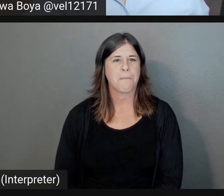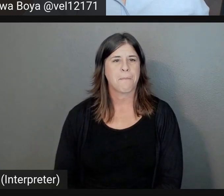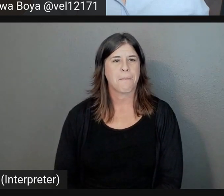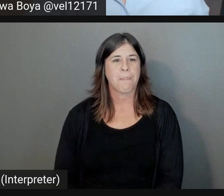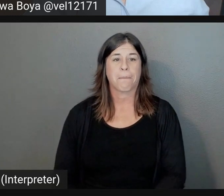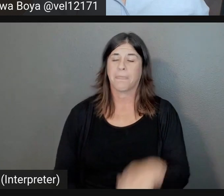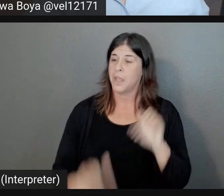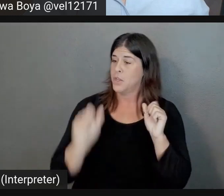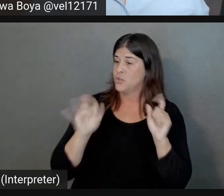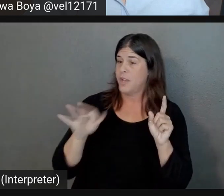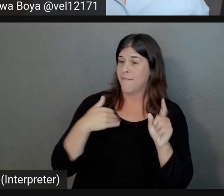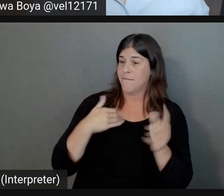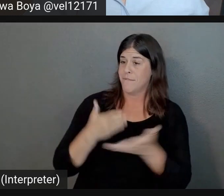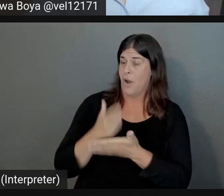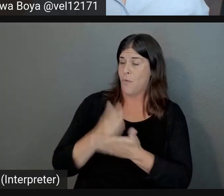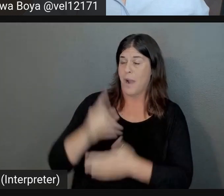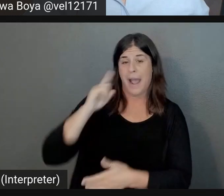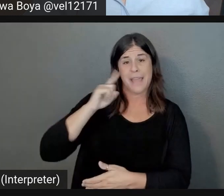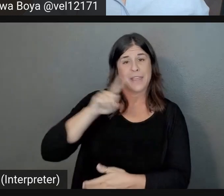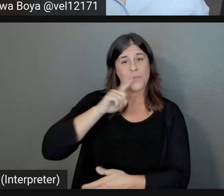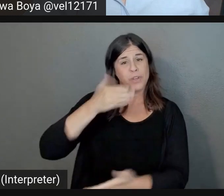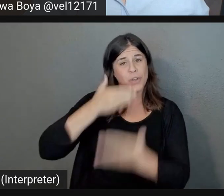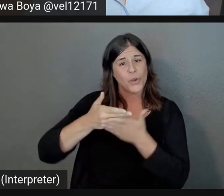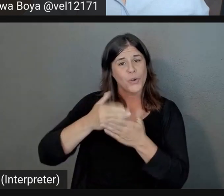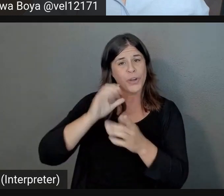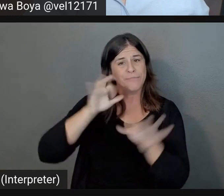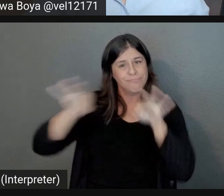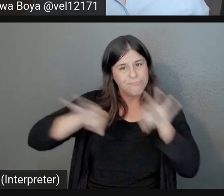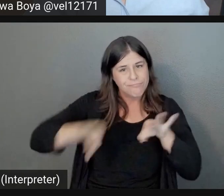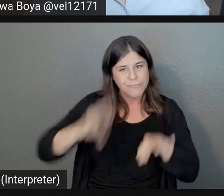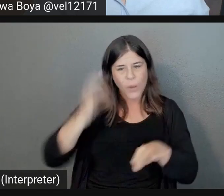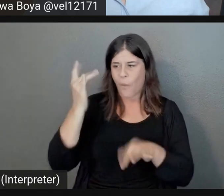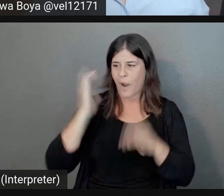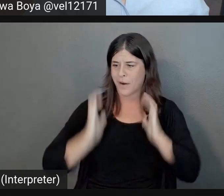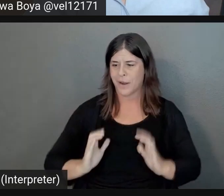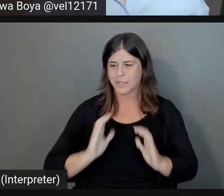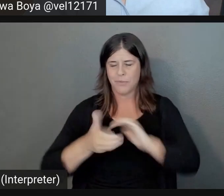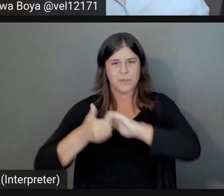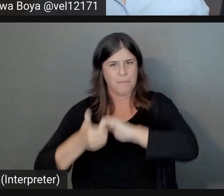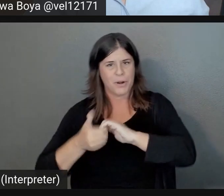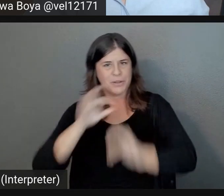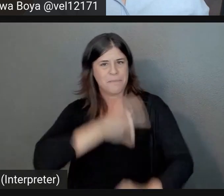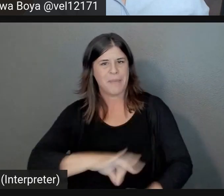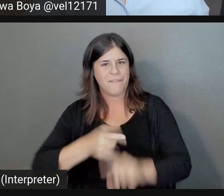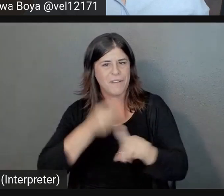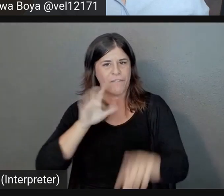All right, so I think you've made a great case for why our customers and our partners could benefit